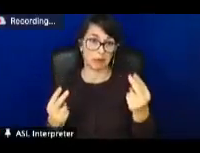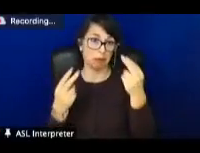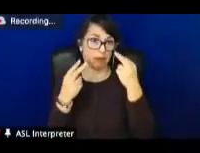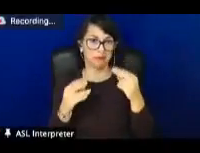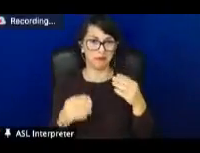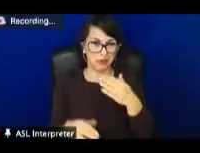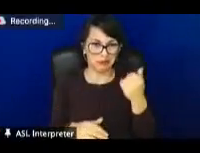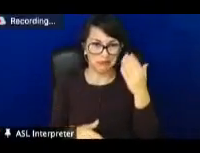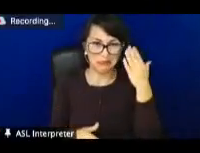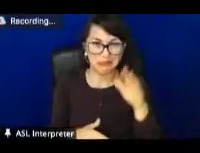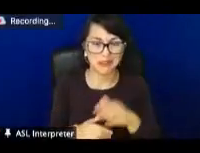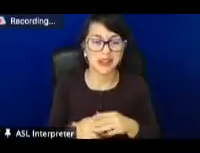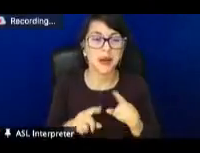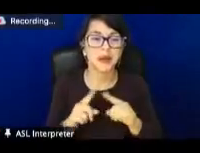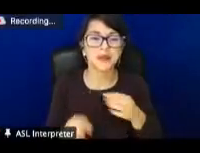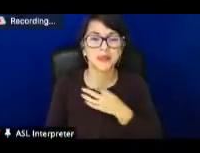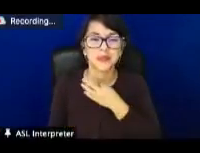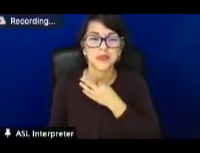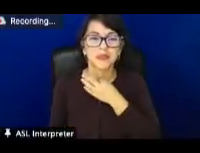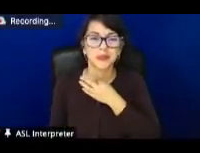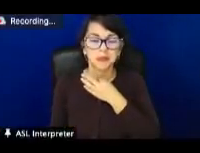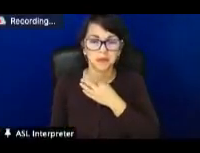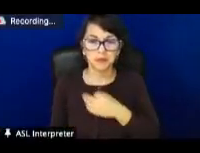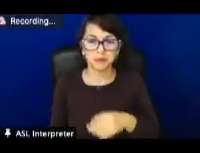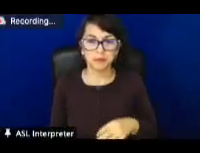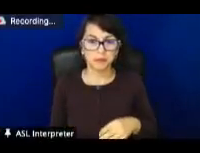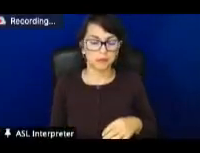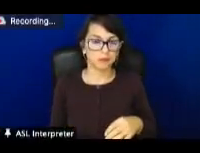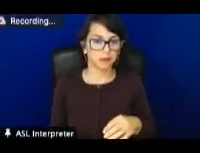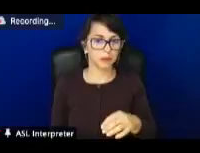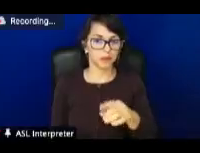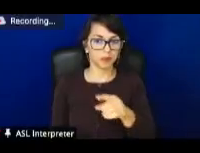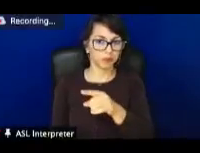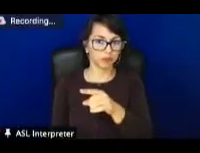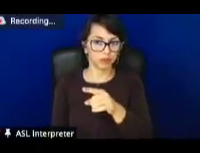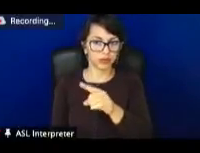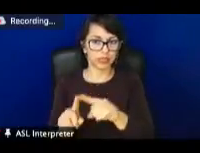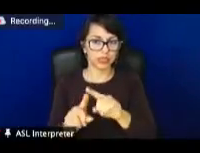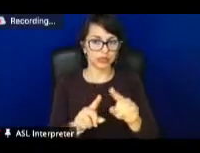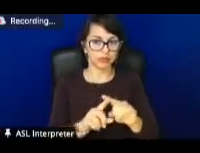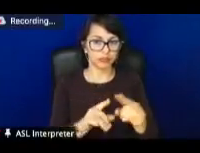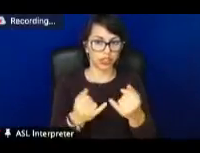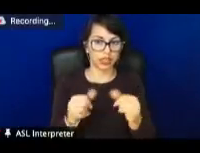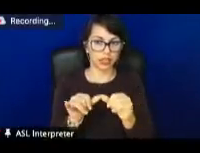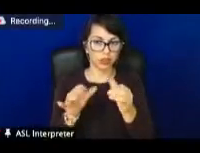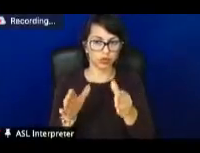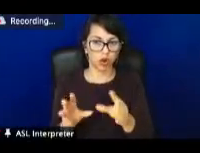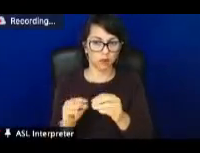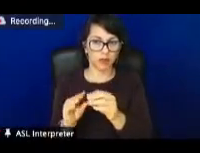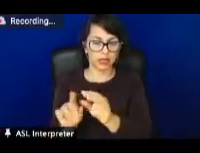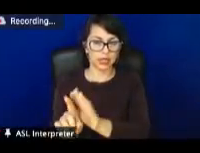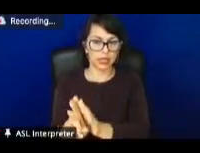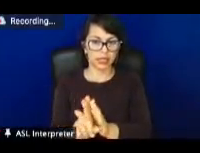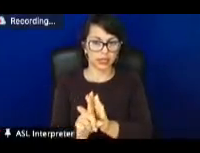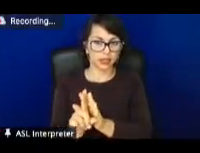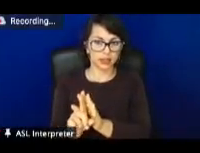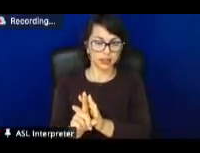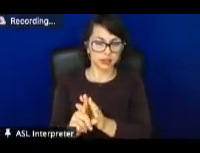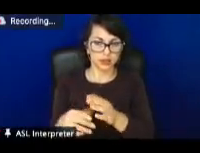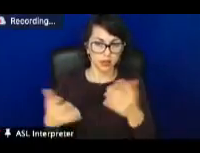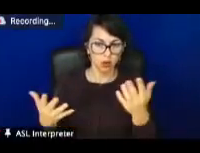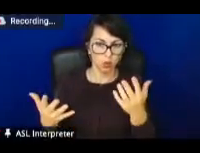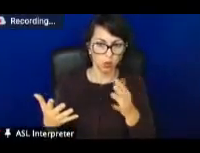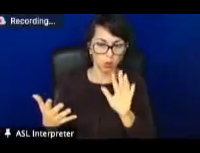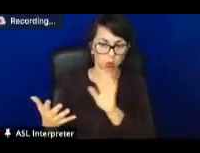I am curious at the design of those line drawer meetings, because I do understand that we are